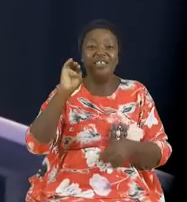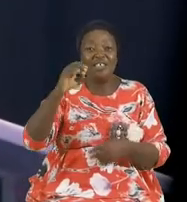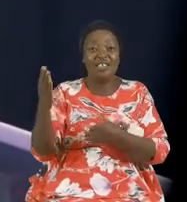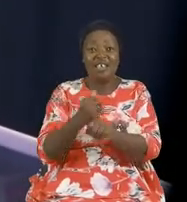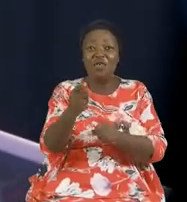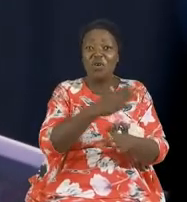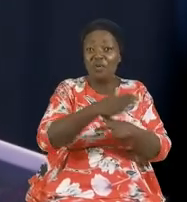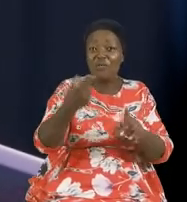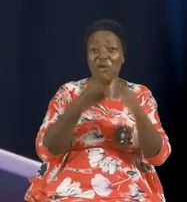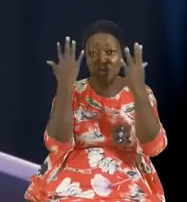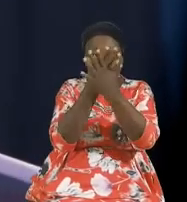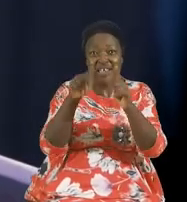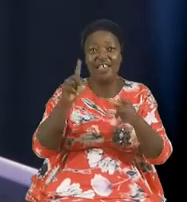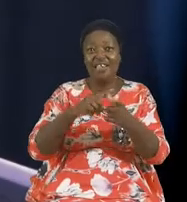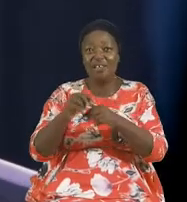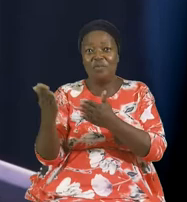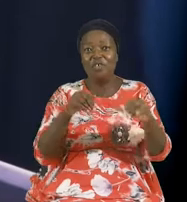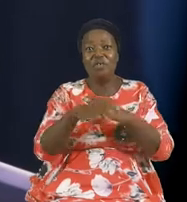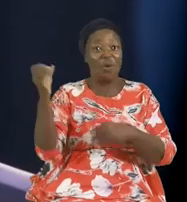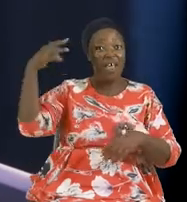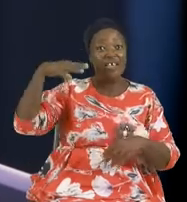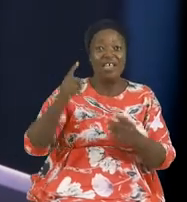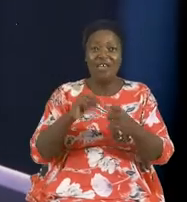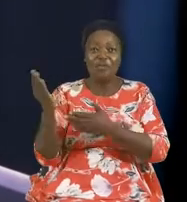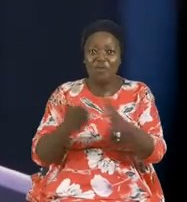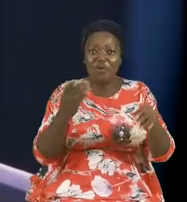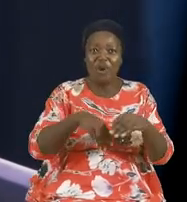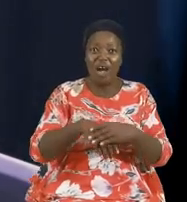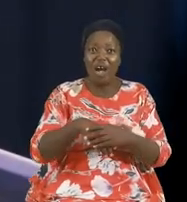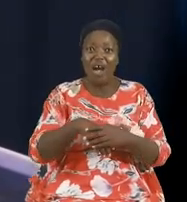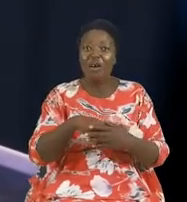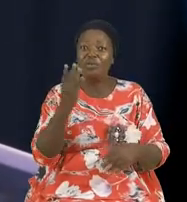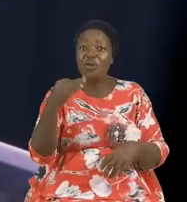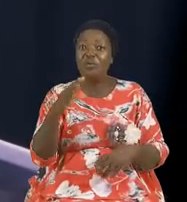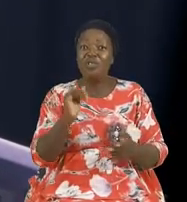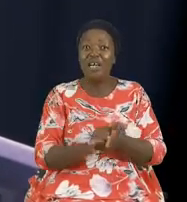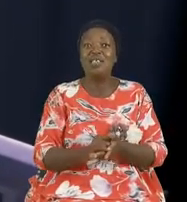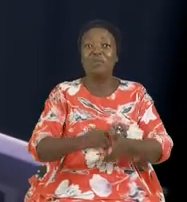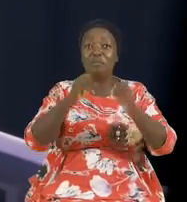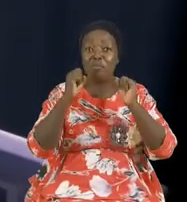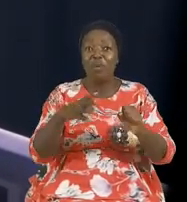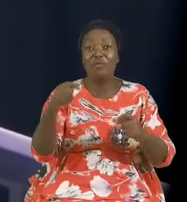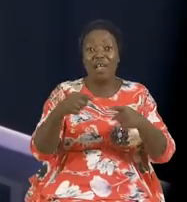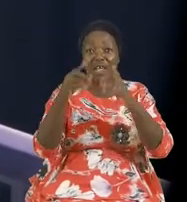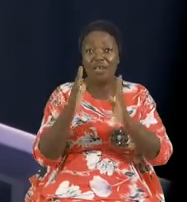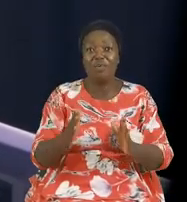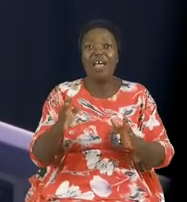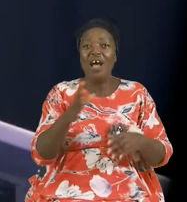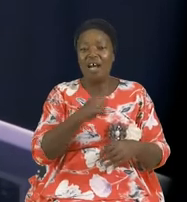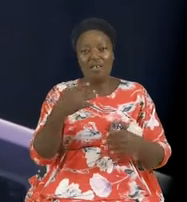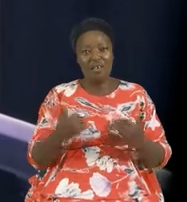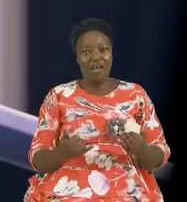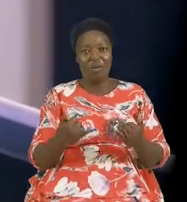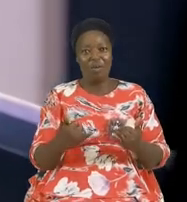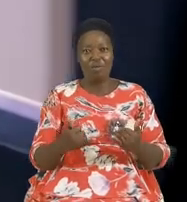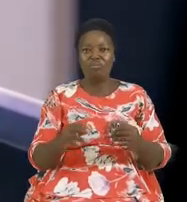to a new location. He's taking you away from darkness, he's brought you into light. He's taking you away from under